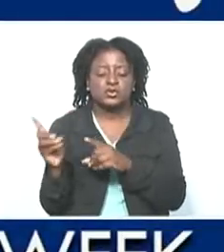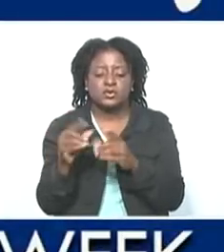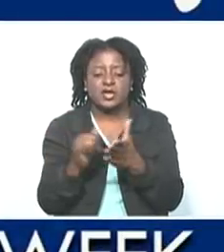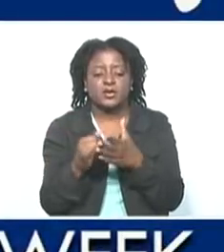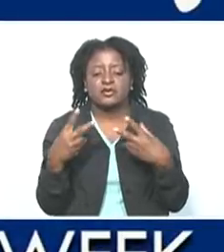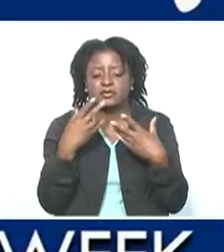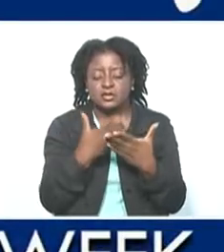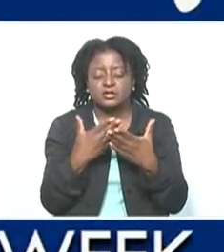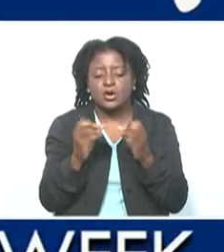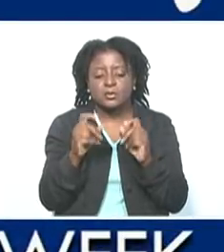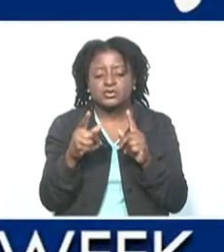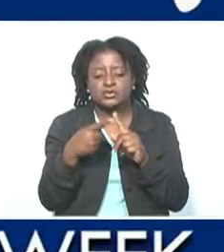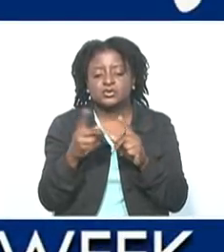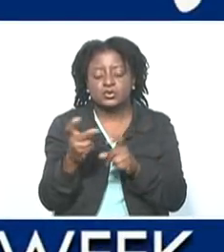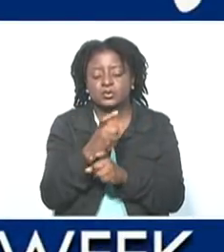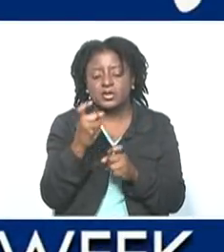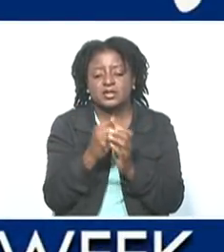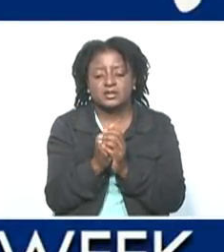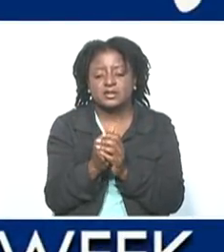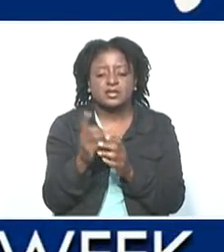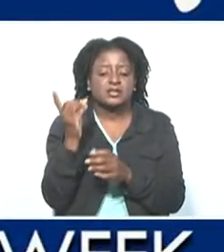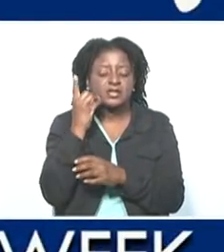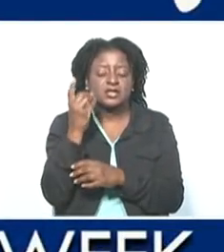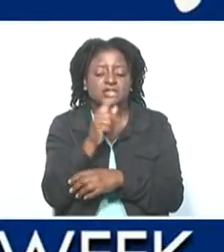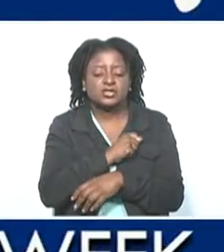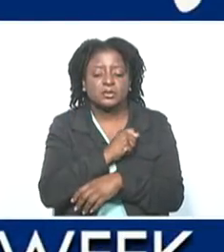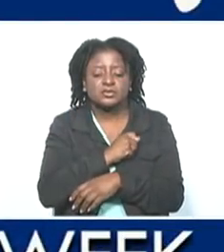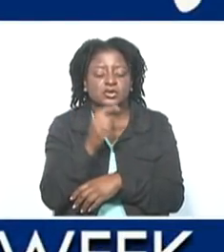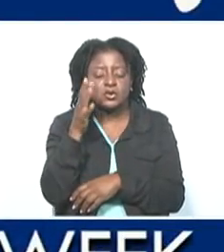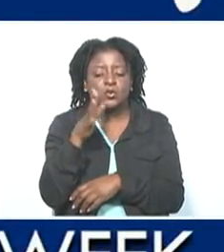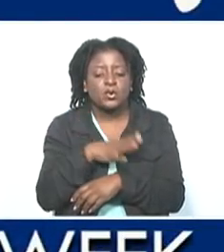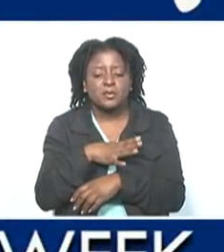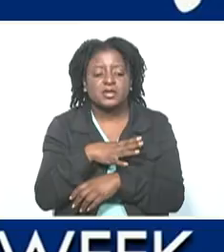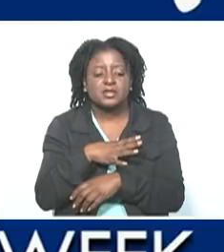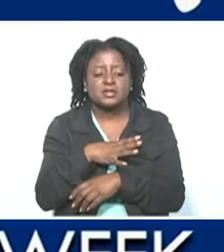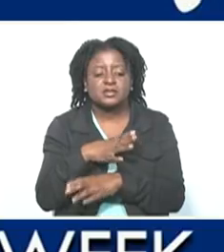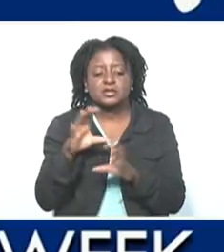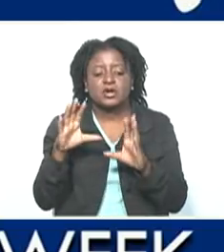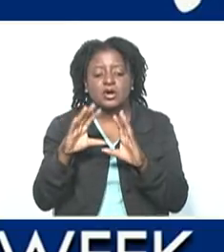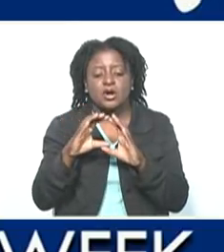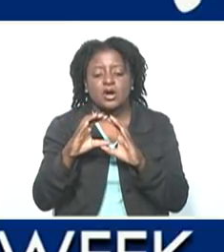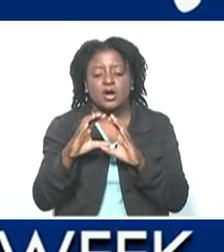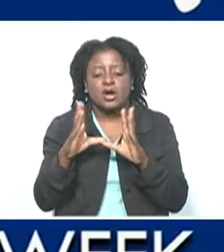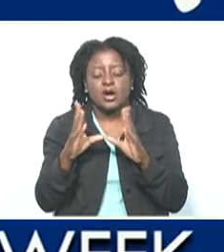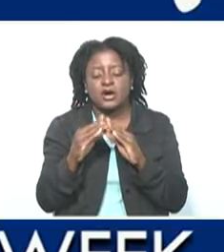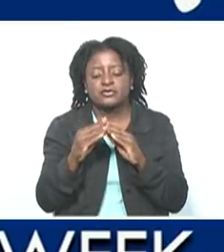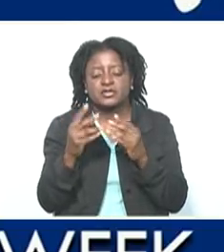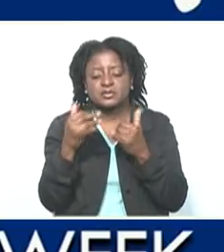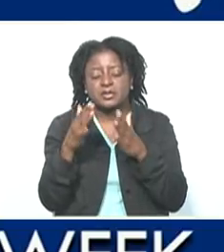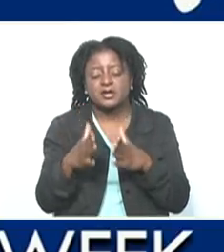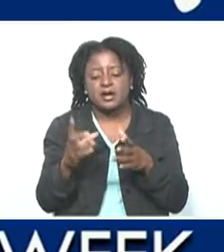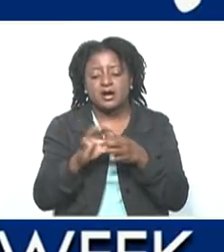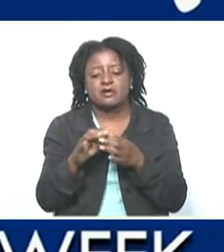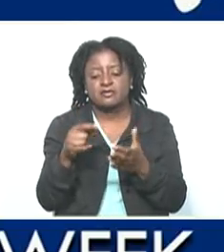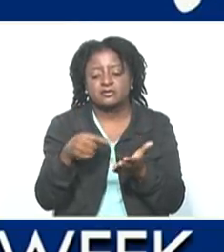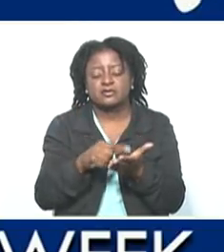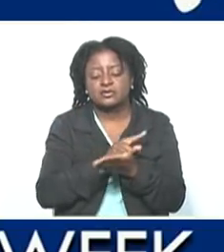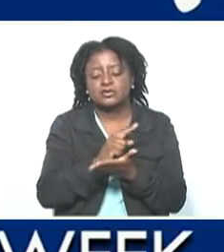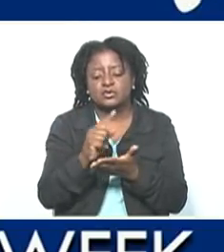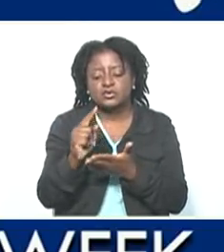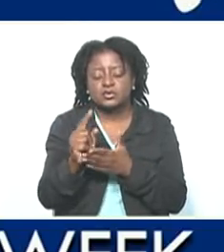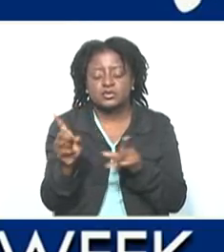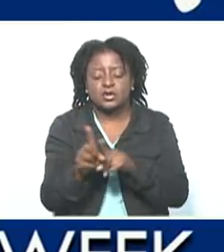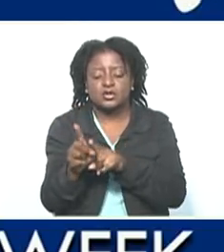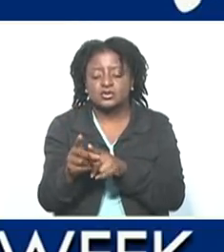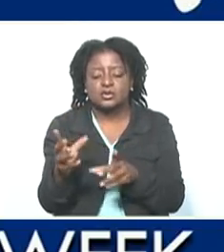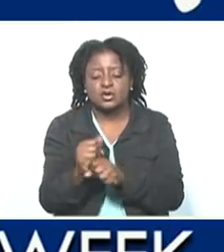winning. Danielle Thompson has been named the Mid-Eastern Athletic Conference Women's Tennis Player of the Week. It's the second league honor this season for Thompson, as she also received the